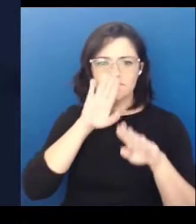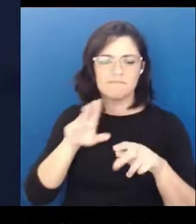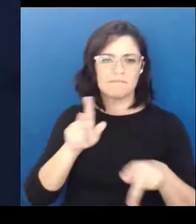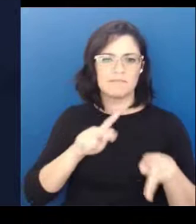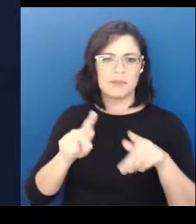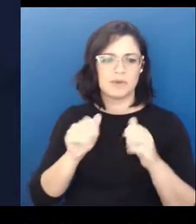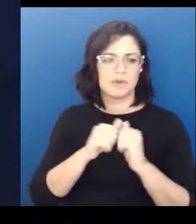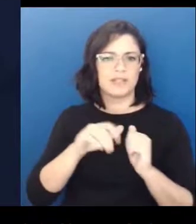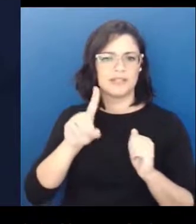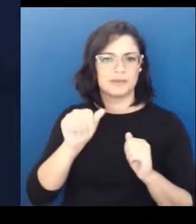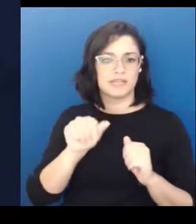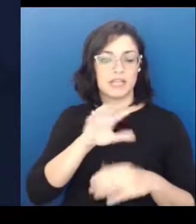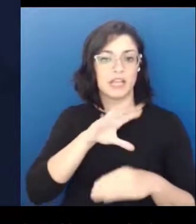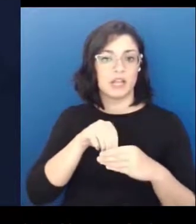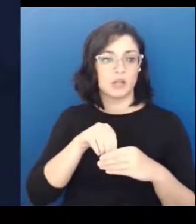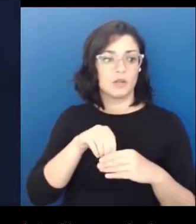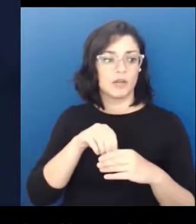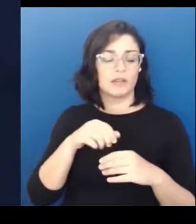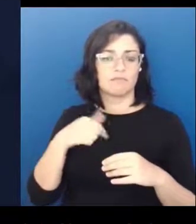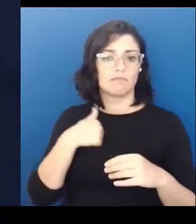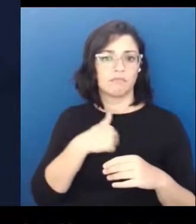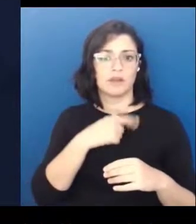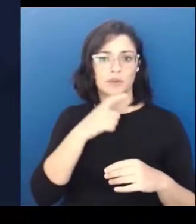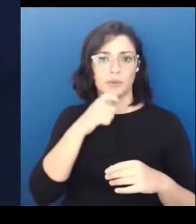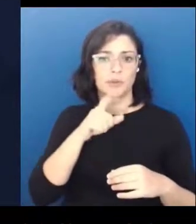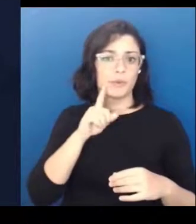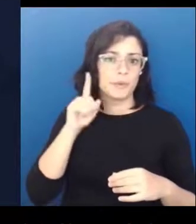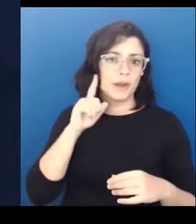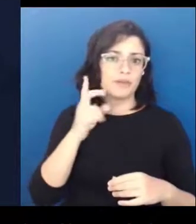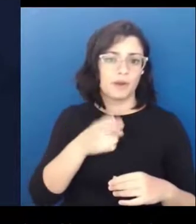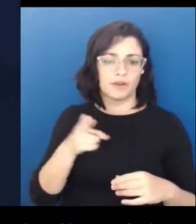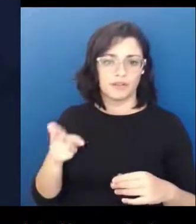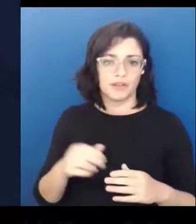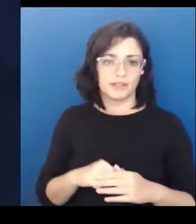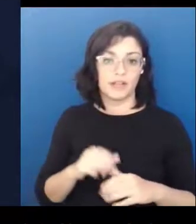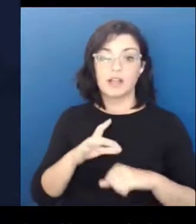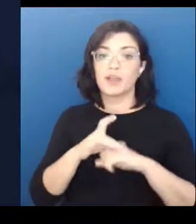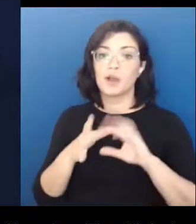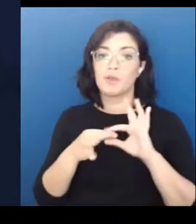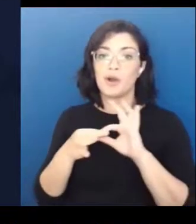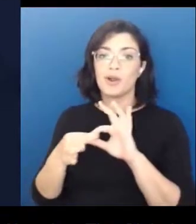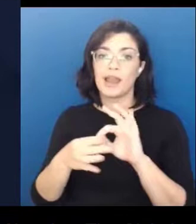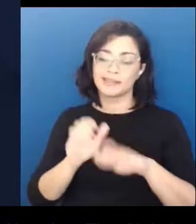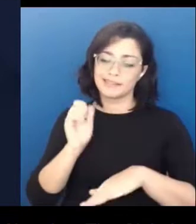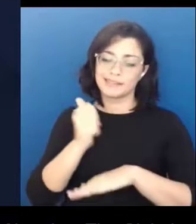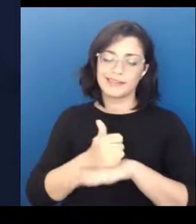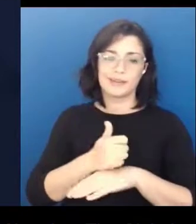or hard of hearing. The Global Alliance is positioned to help rectify